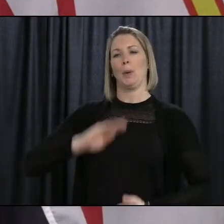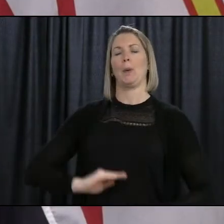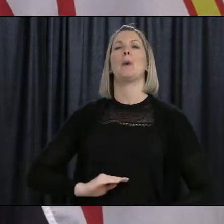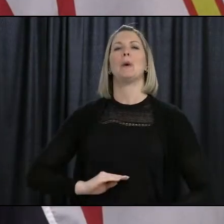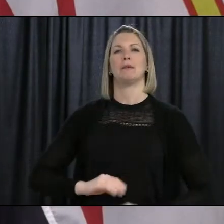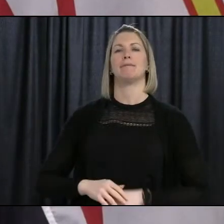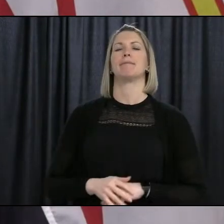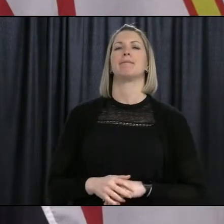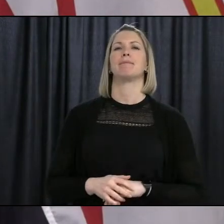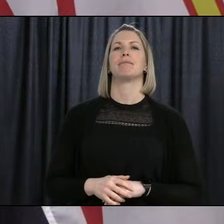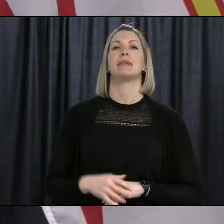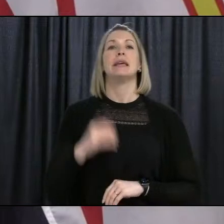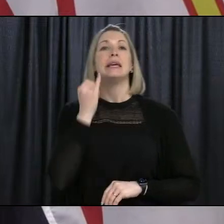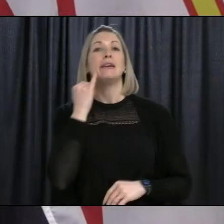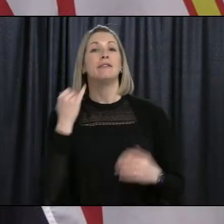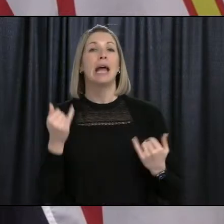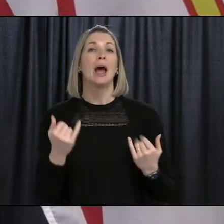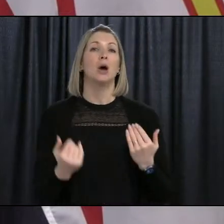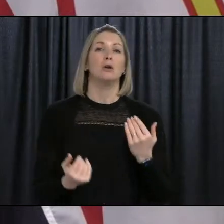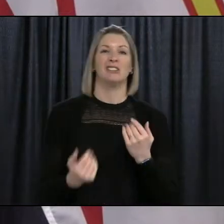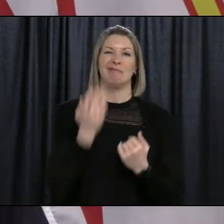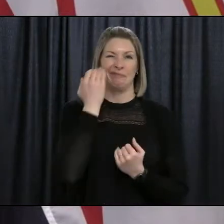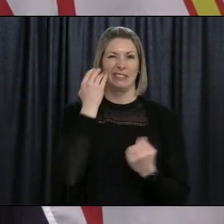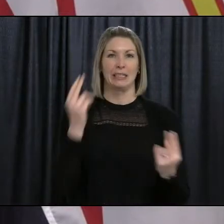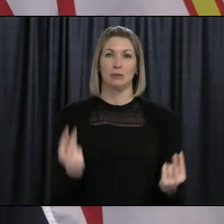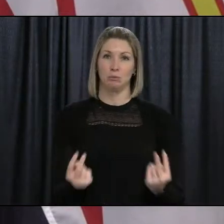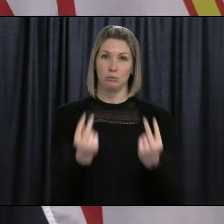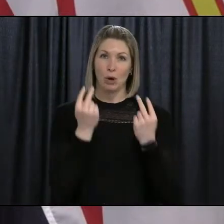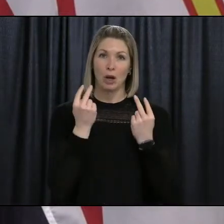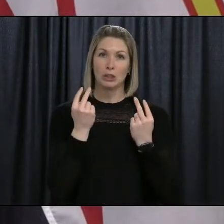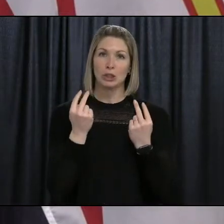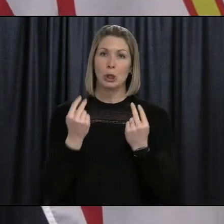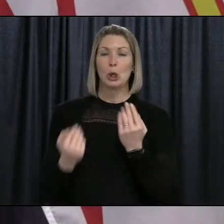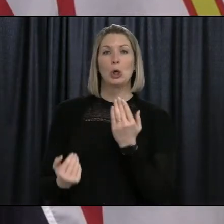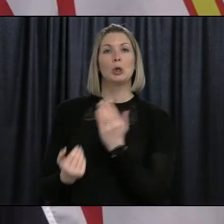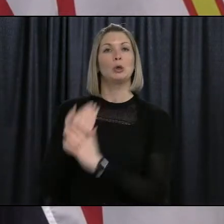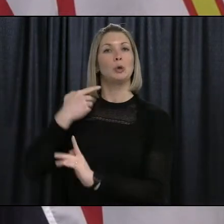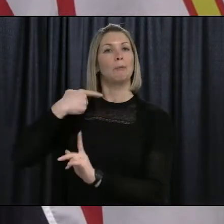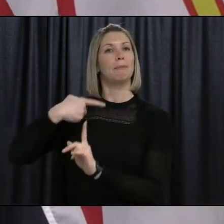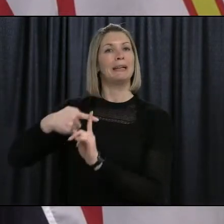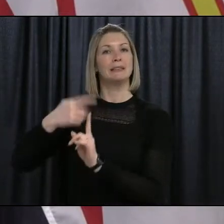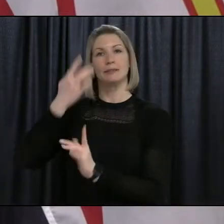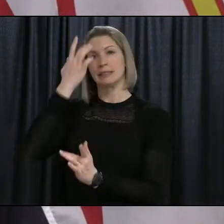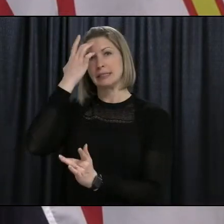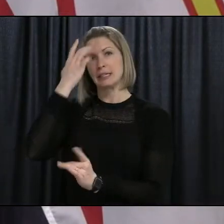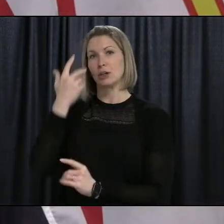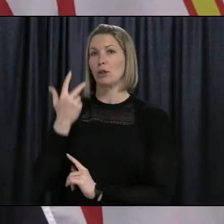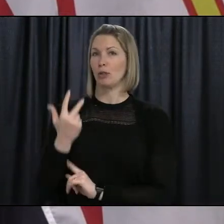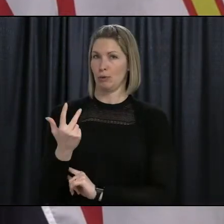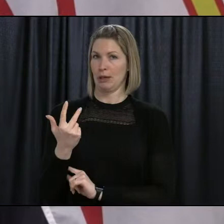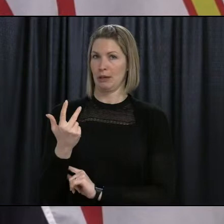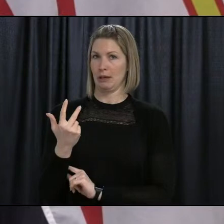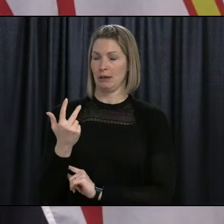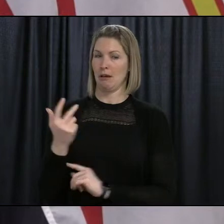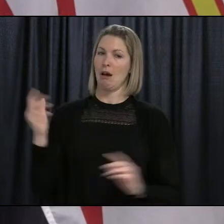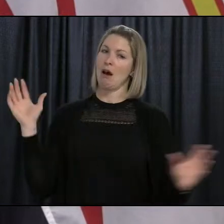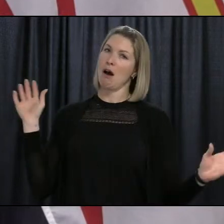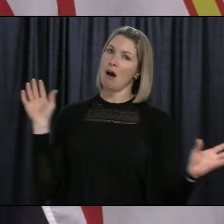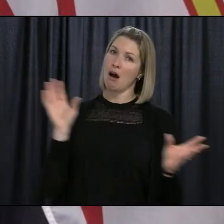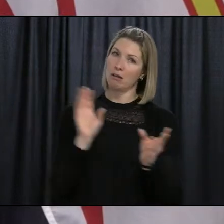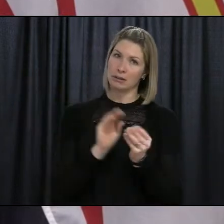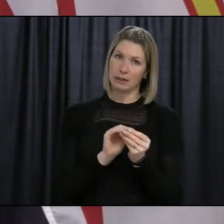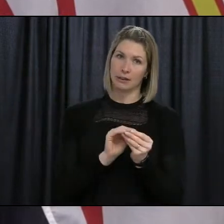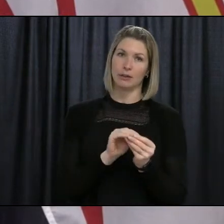have just joined us, we have 3 new confirmed cases since yesterday's media advisory, and the total number of cases in the province